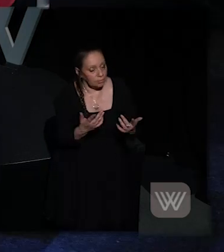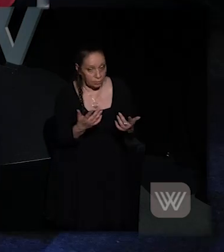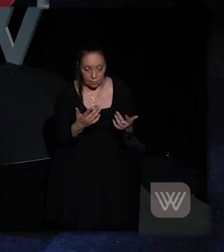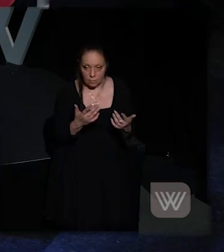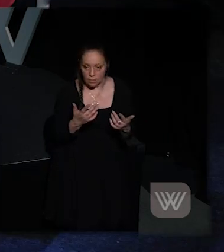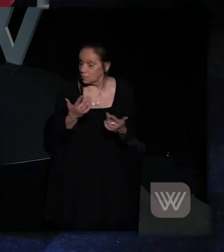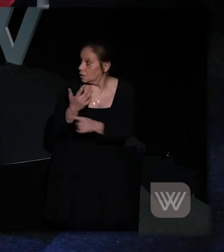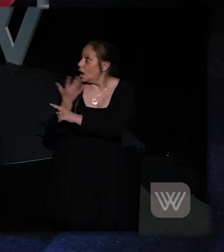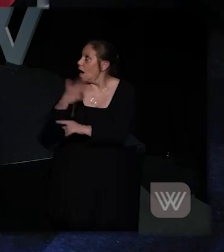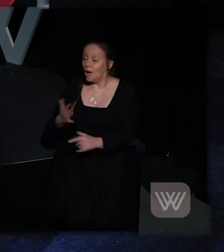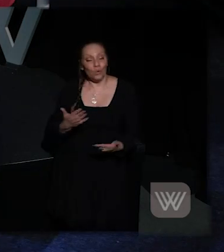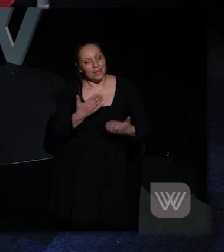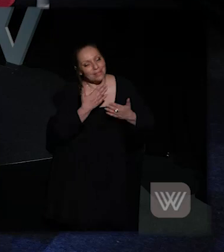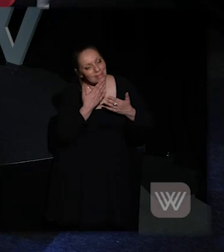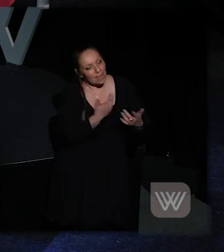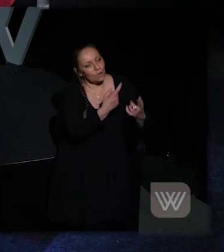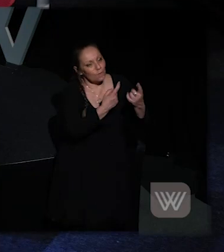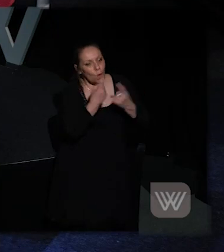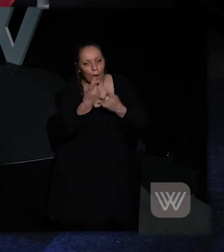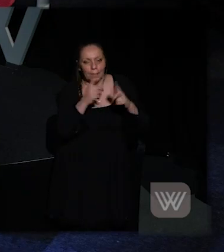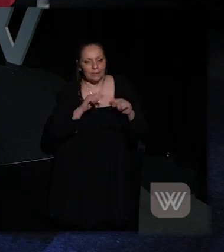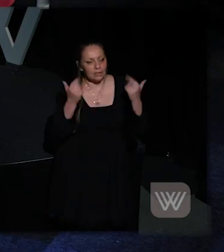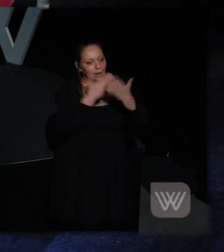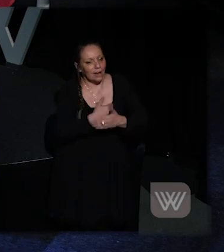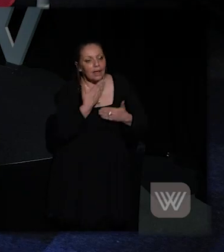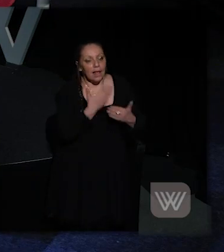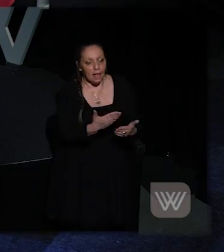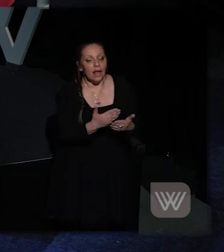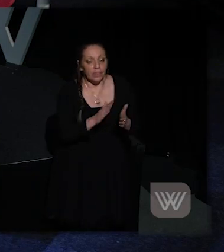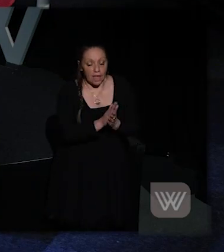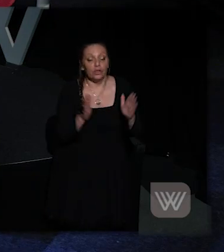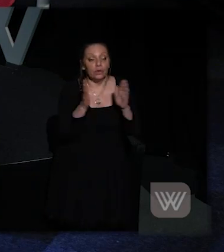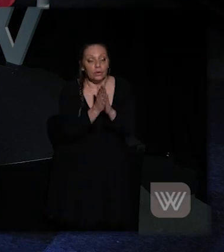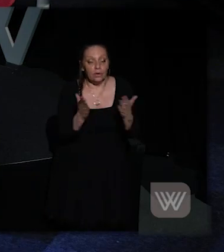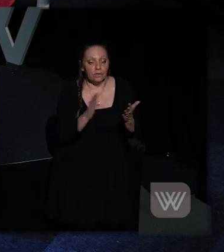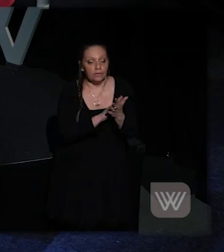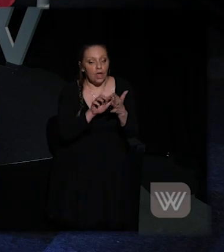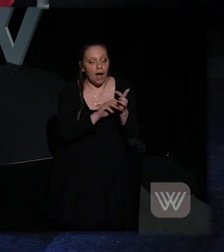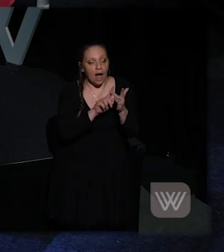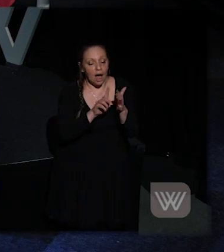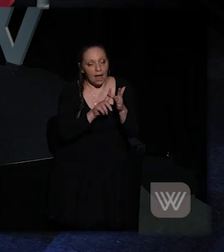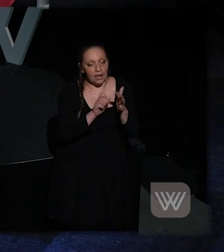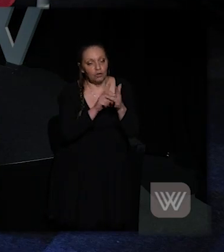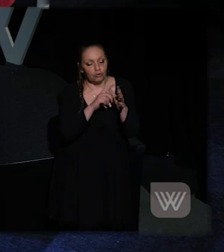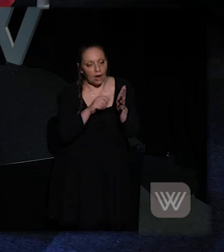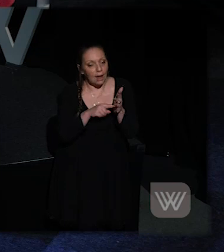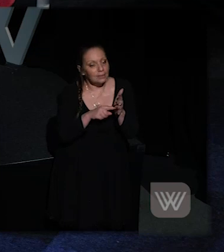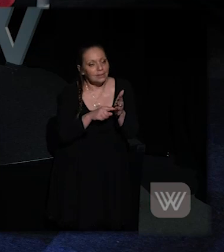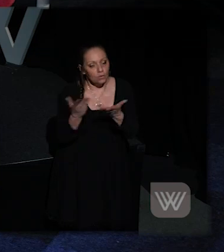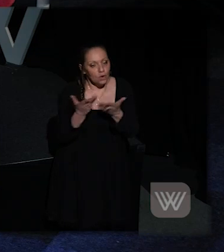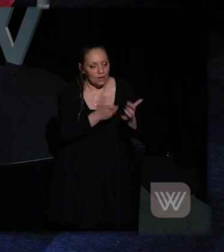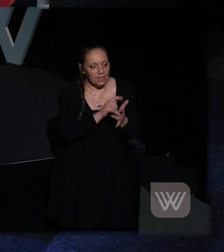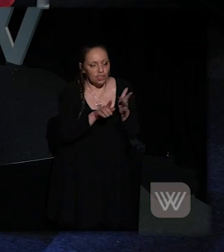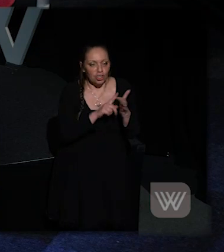Everybody, I want to thank you for coming along this evening. Thank you to Heidi Grant Publishing for giving us the wonderful Ginger, and to the Wheeler Centre for